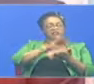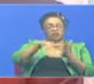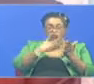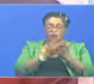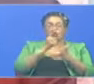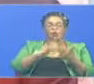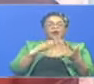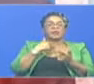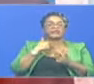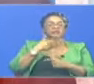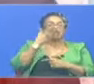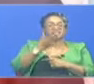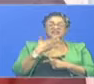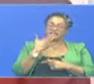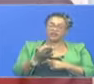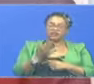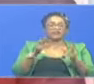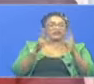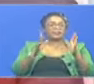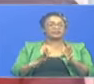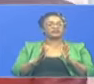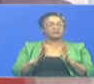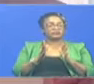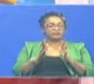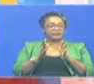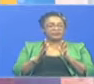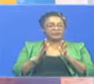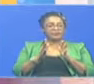wanted to answer. Thank you so much.